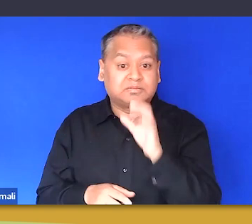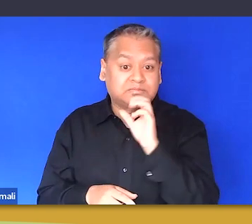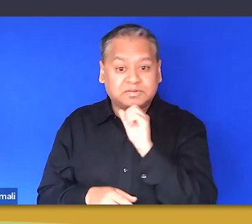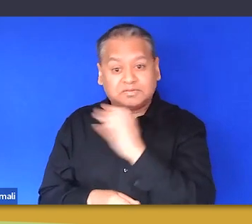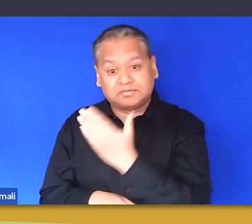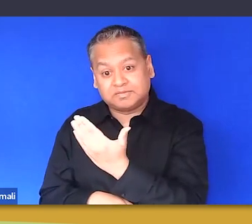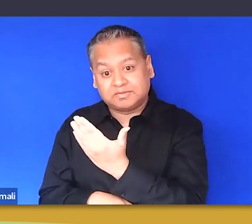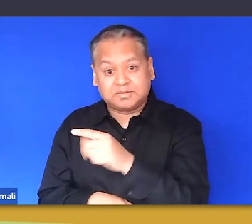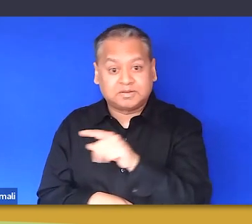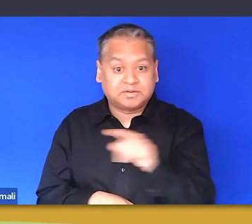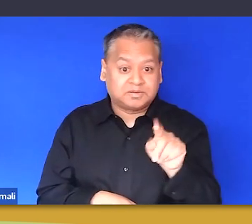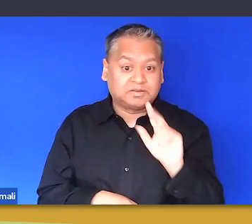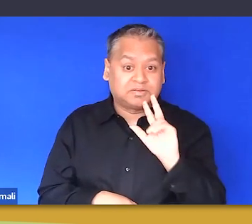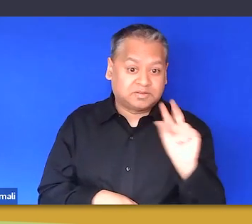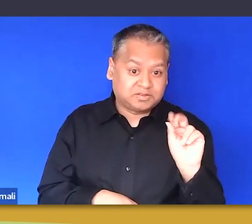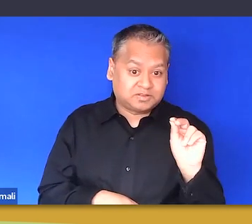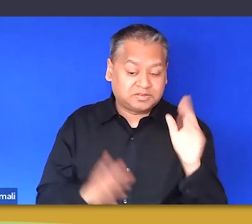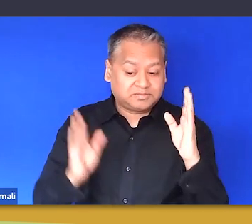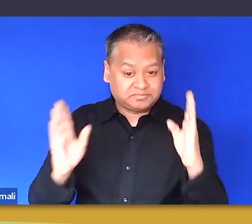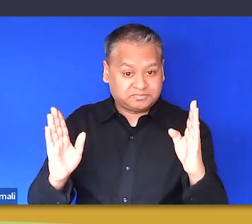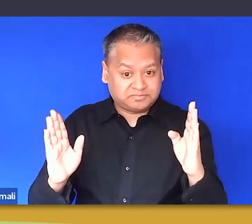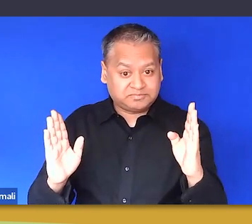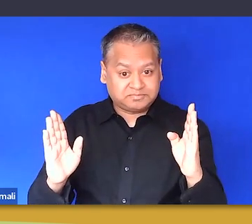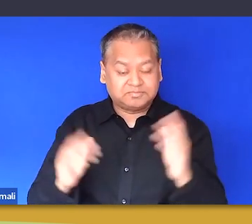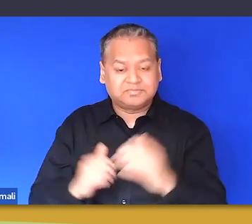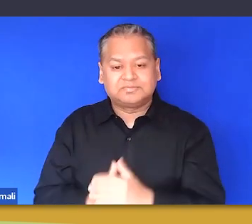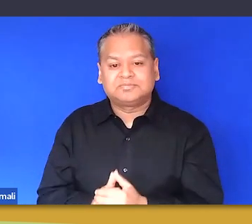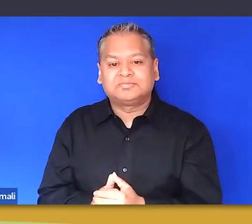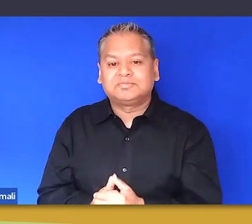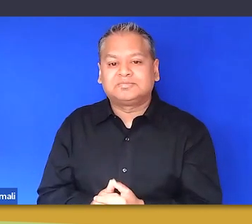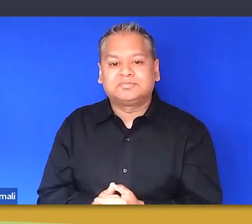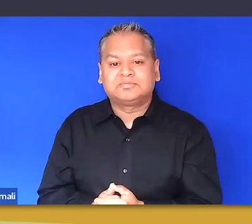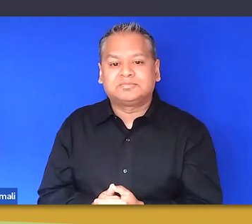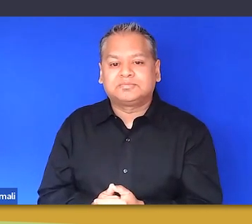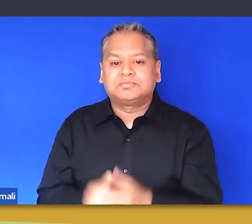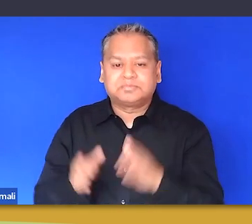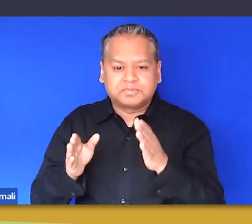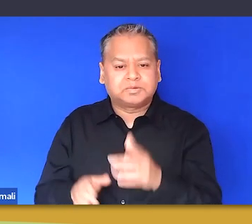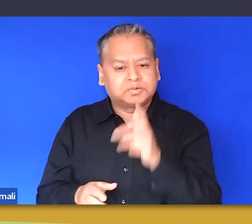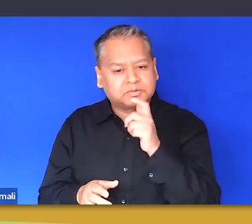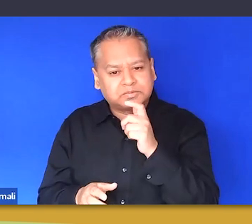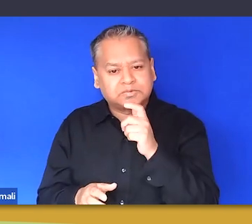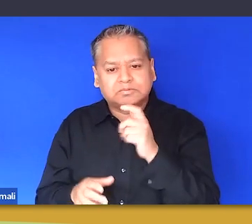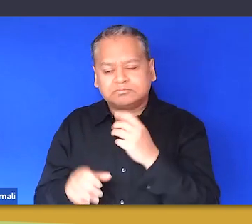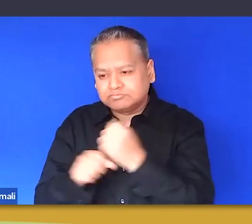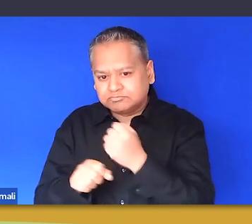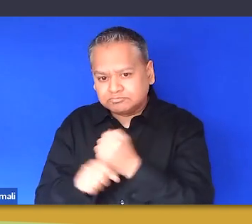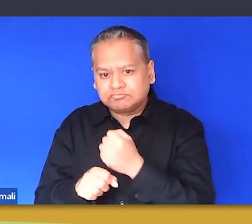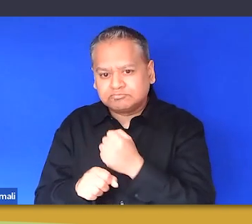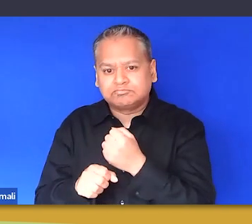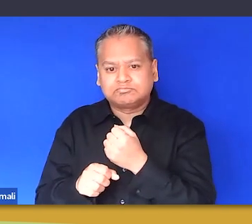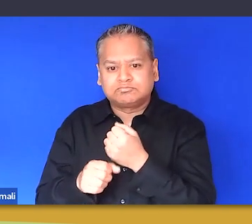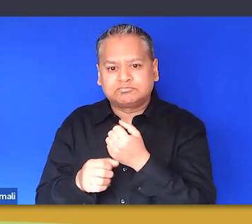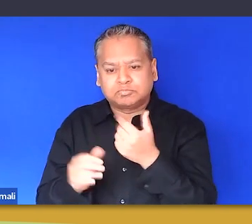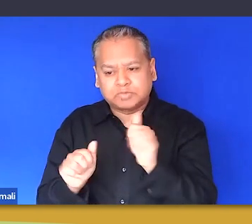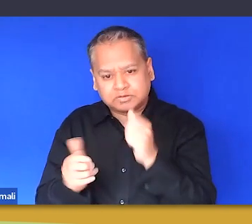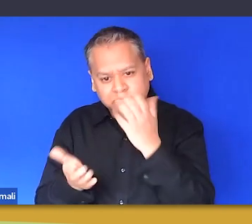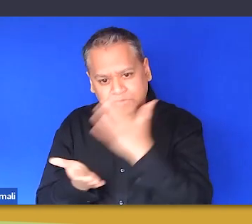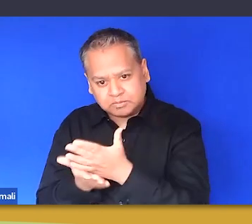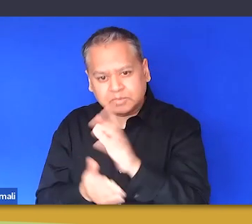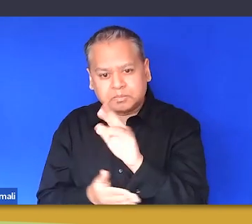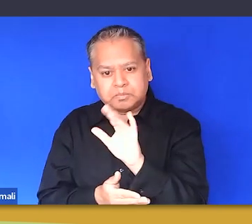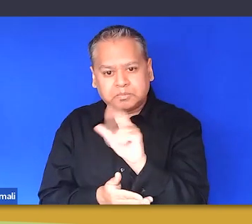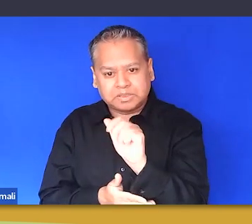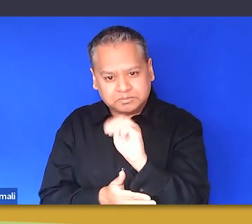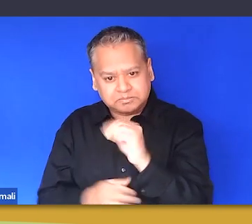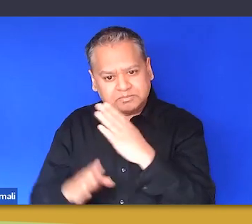trust, tackling racism, or reducing barriers for marginalized communities. And I will now hand it back to Parliamentary